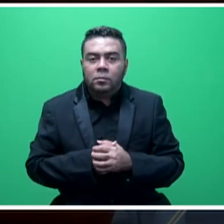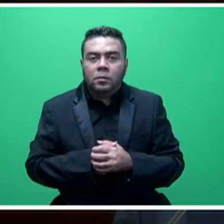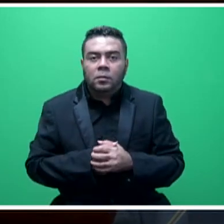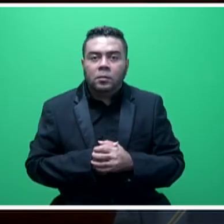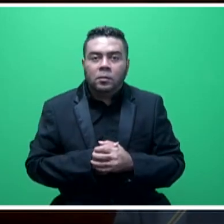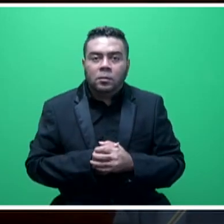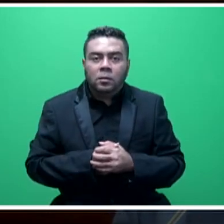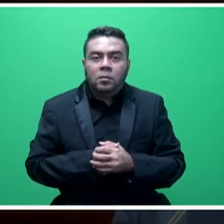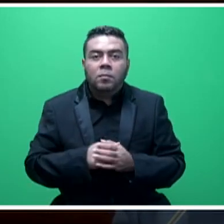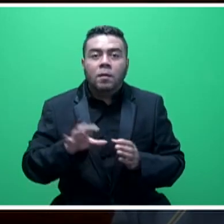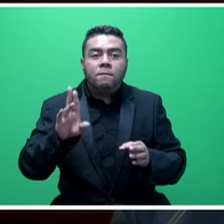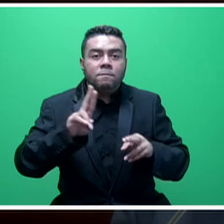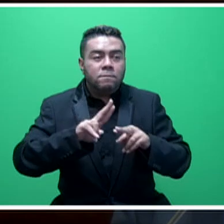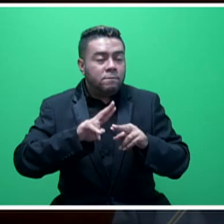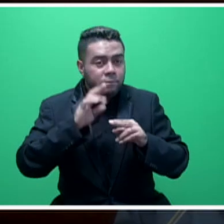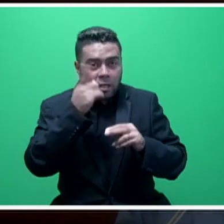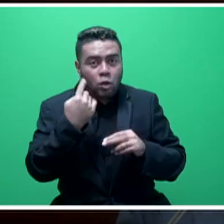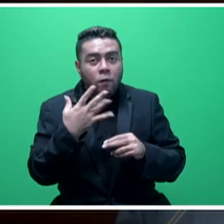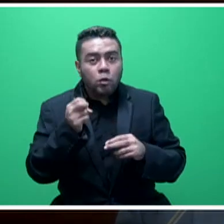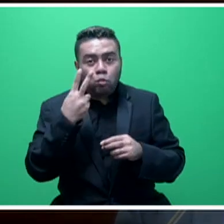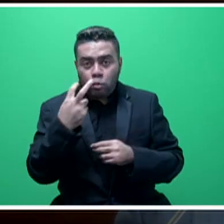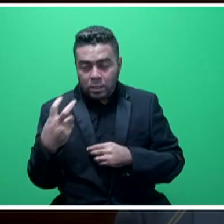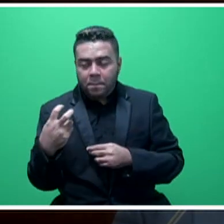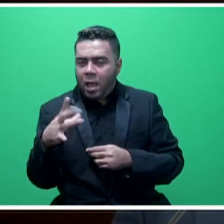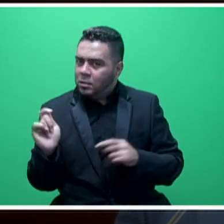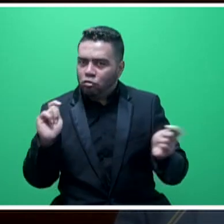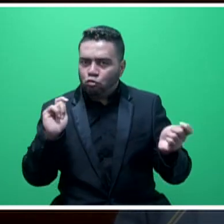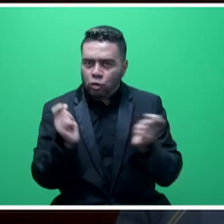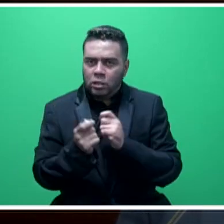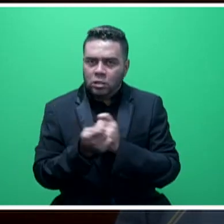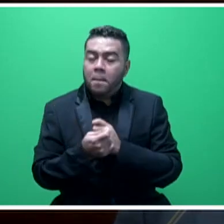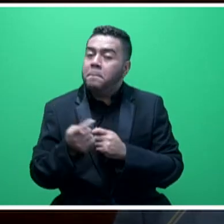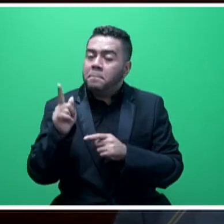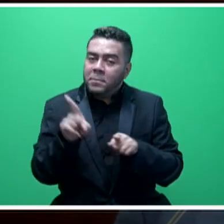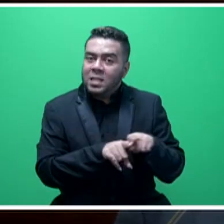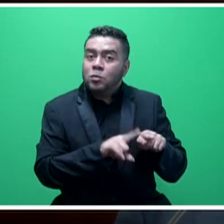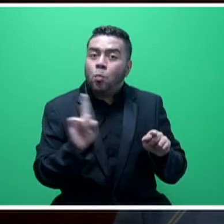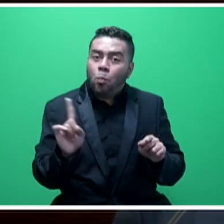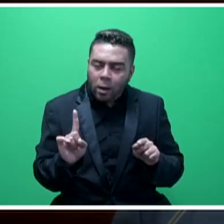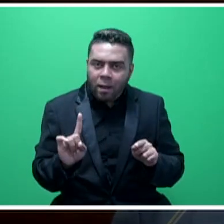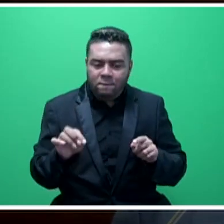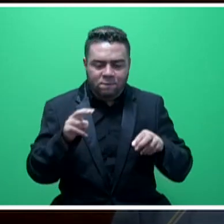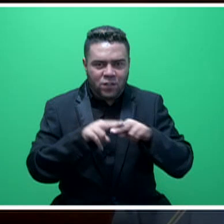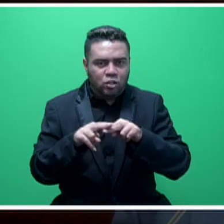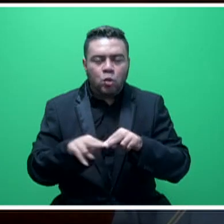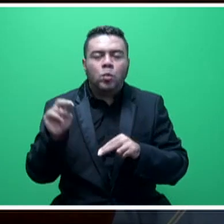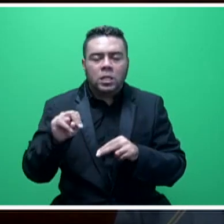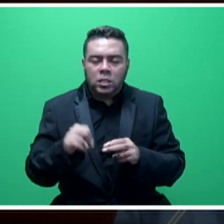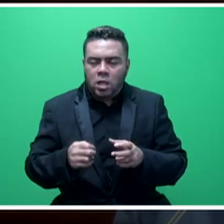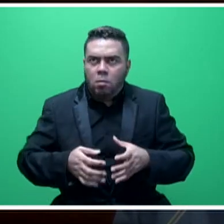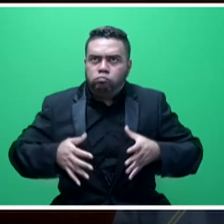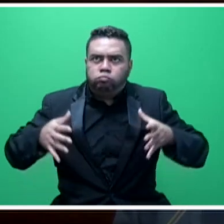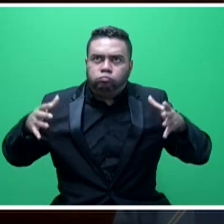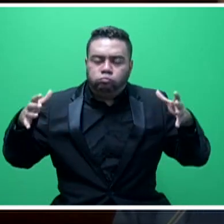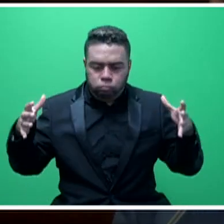The face of tourism has permanently changed, signifying that Fiji will require a gargantuan effort